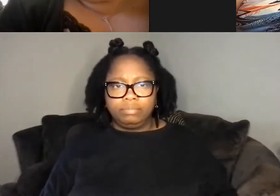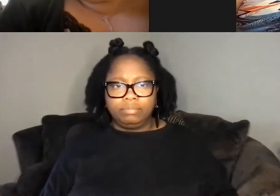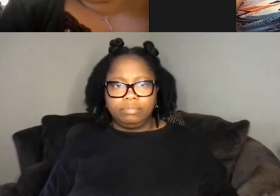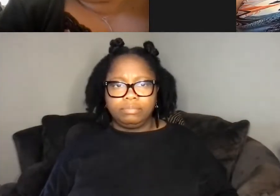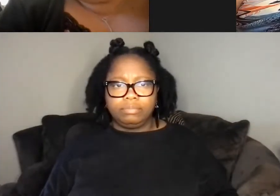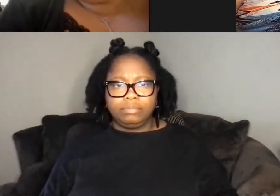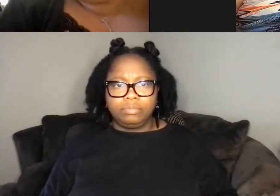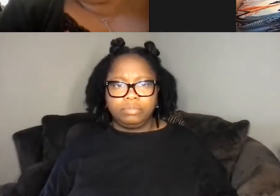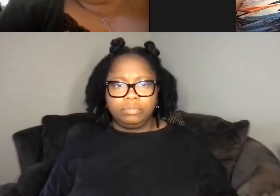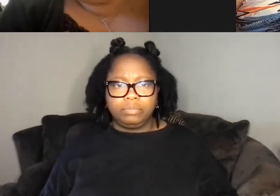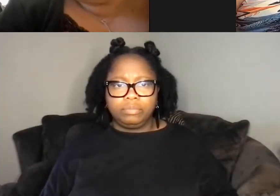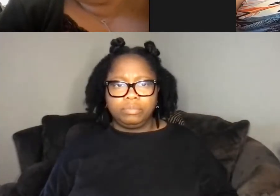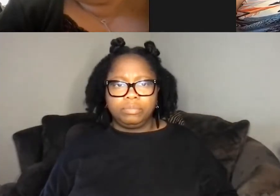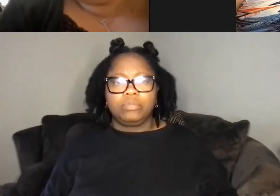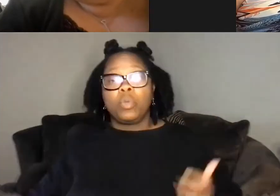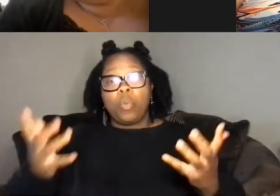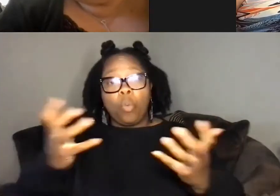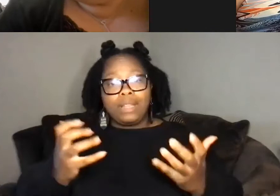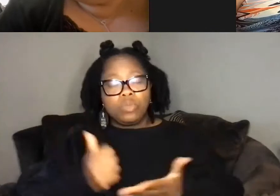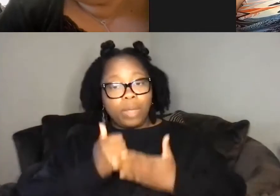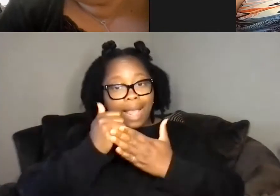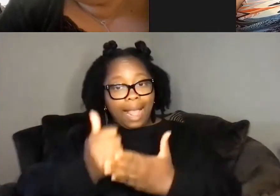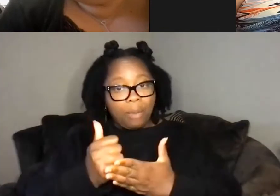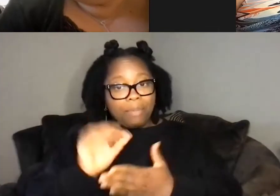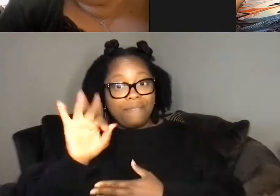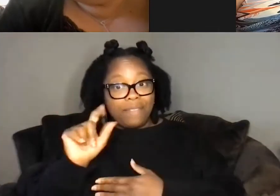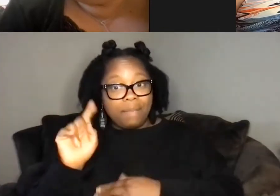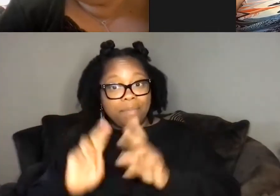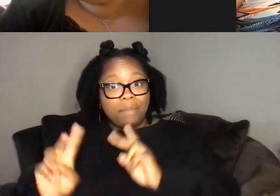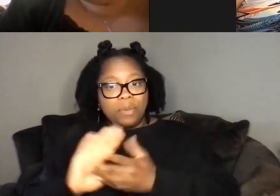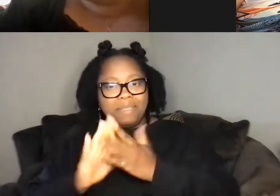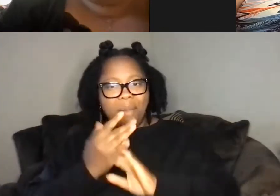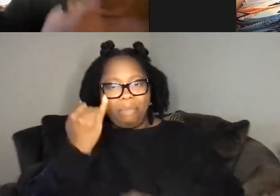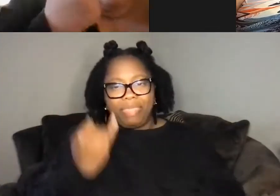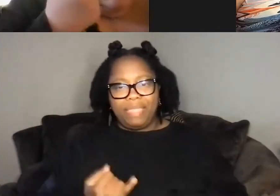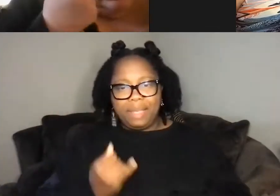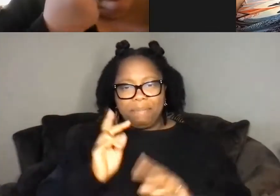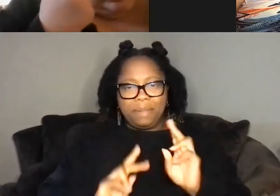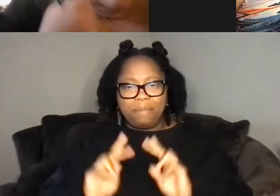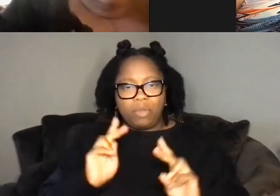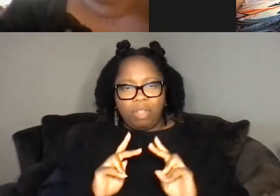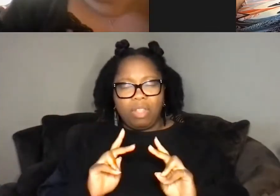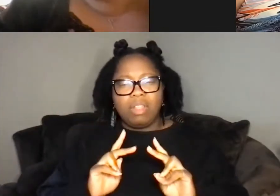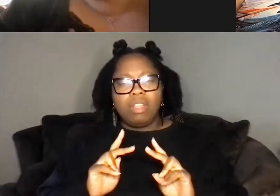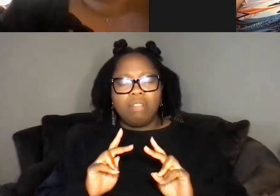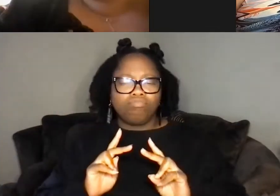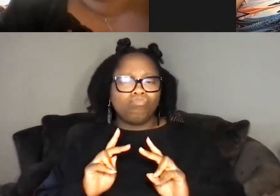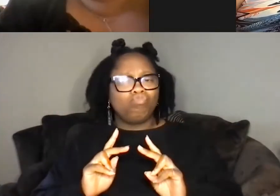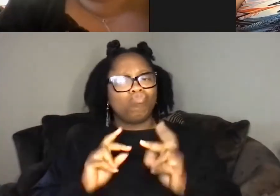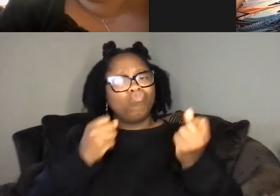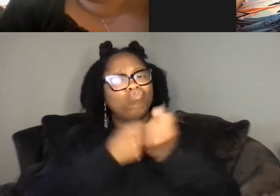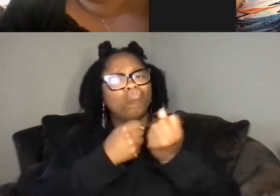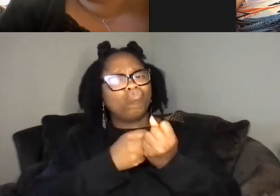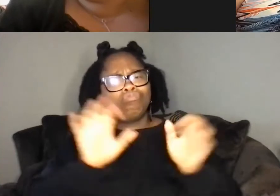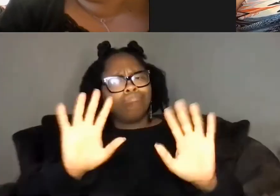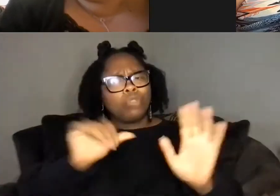wanting to basically help fat people be thin people, and saying that in terms of doing that, there shouldn't be